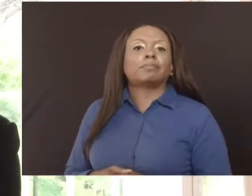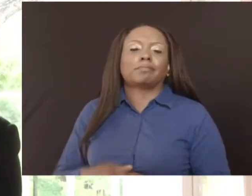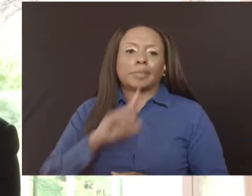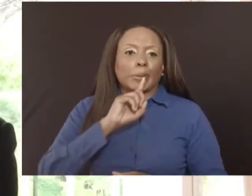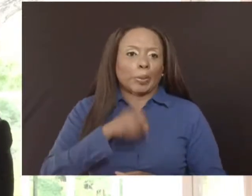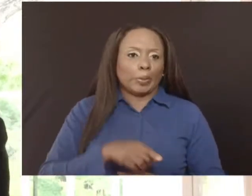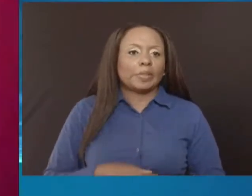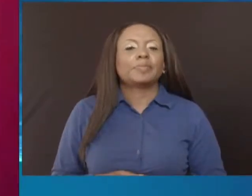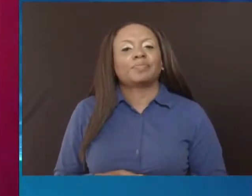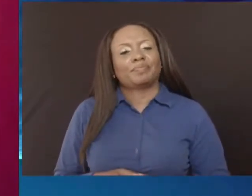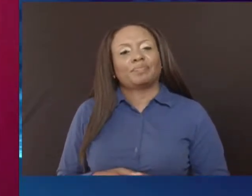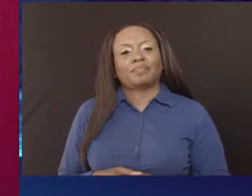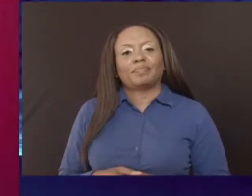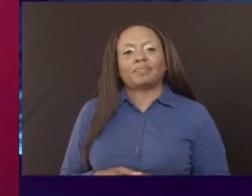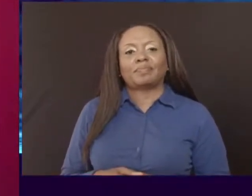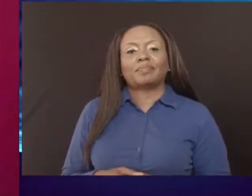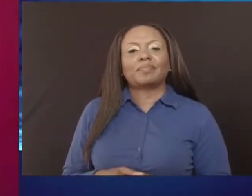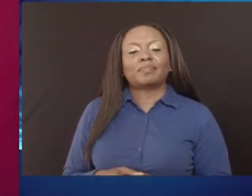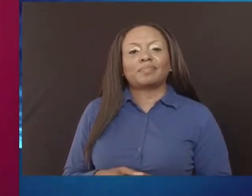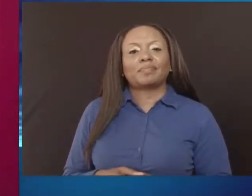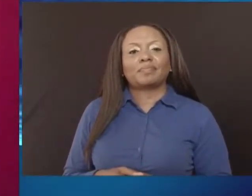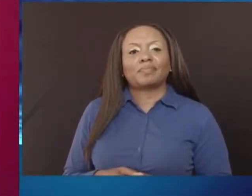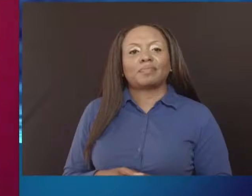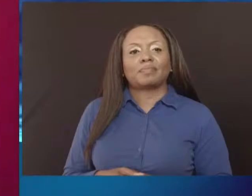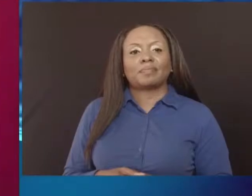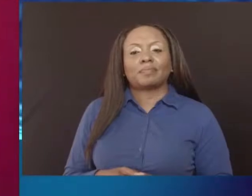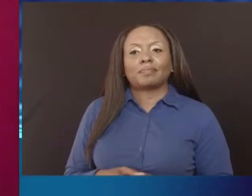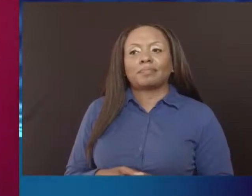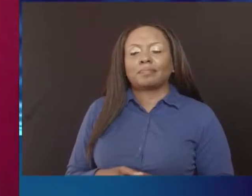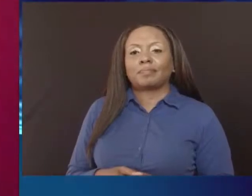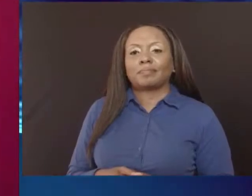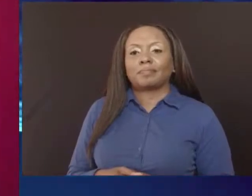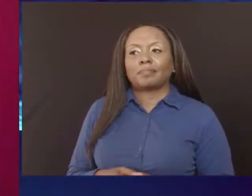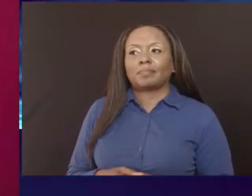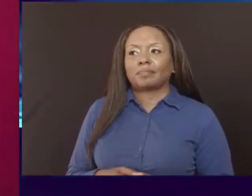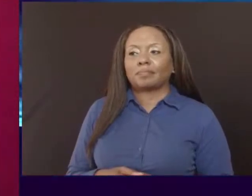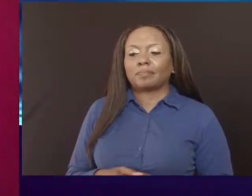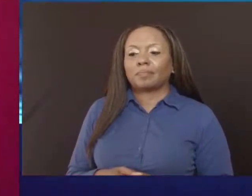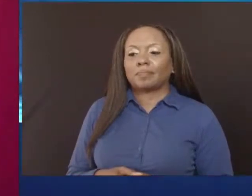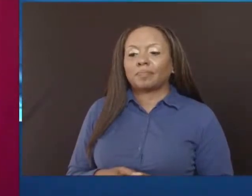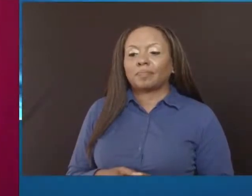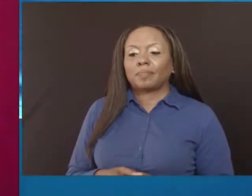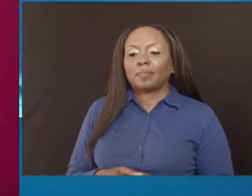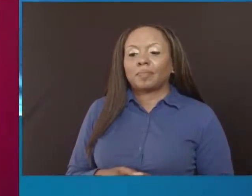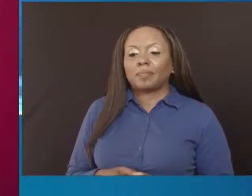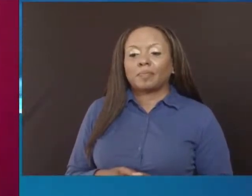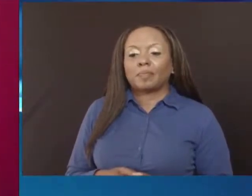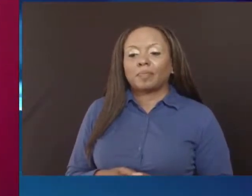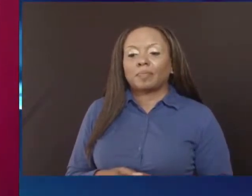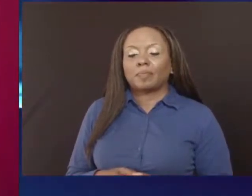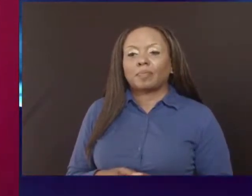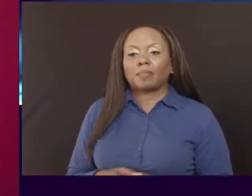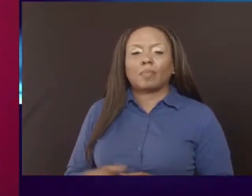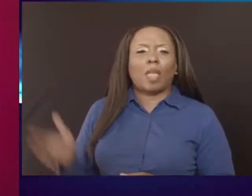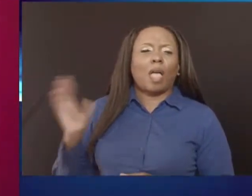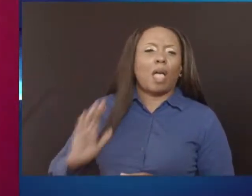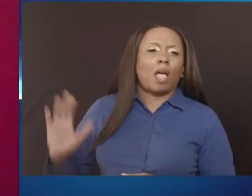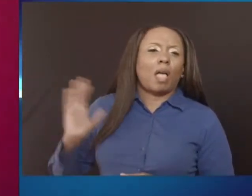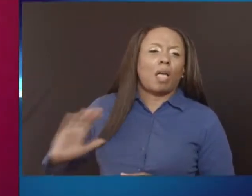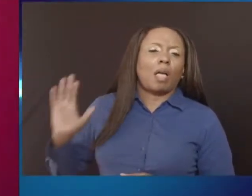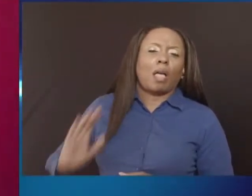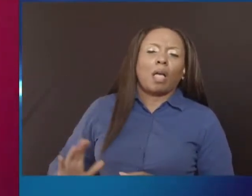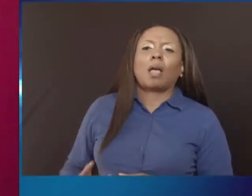Ellis. The issue of quarantine and isolation was dealt with early in the pandemic when we would have